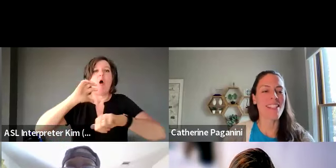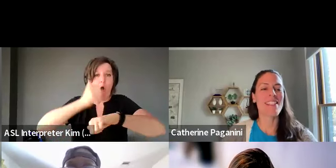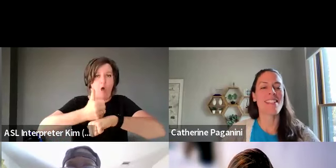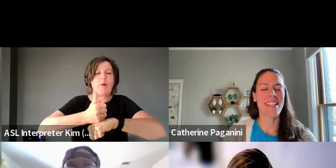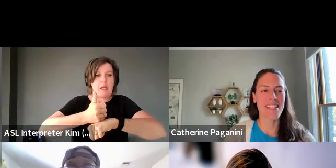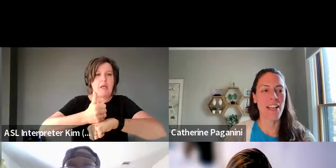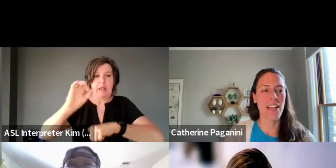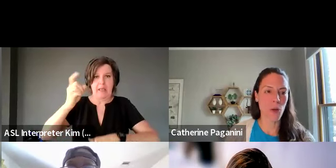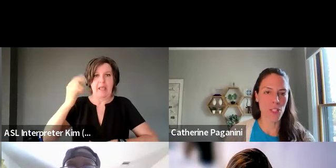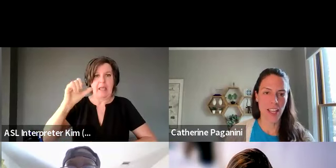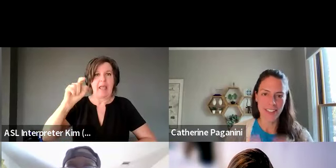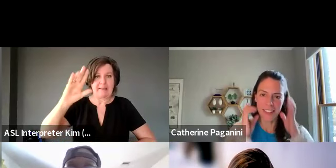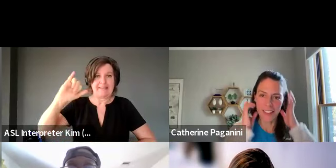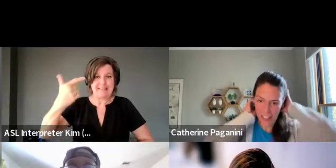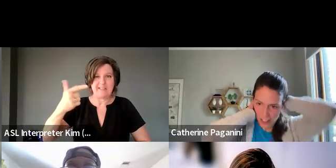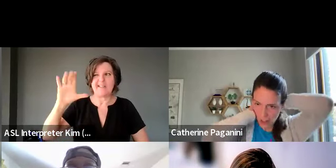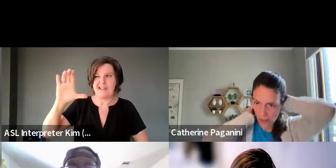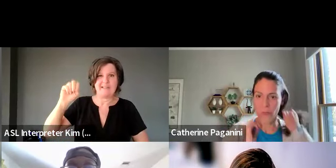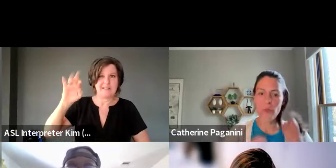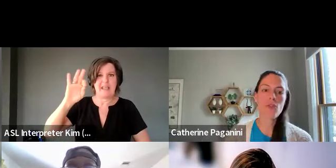contribute to an existing CNCF project,